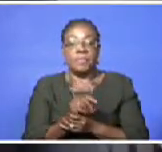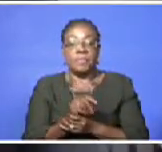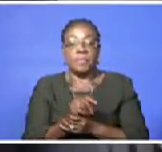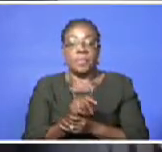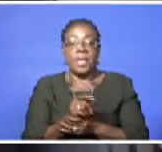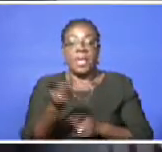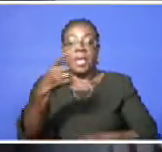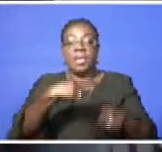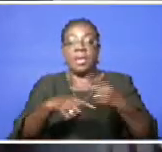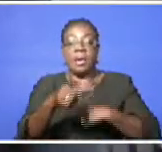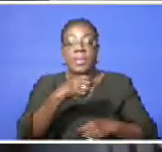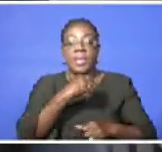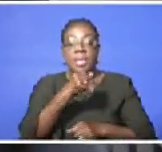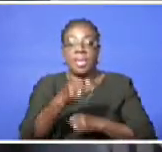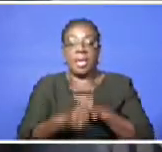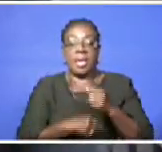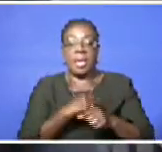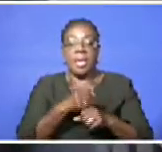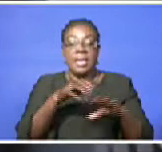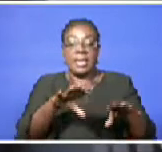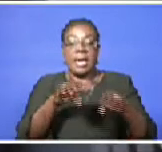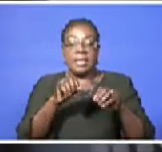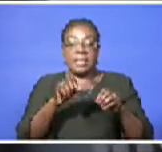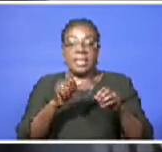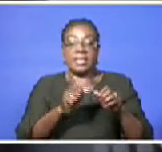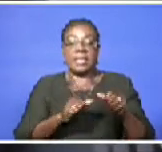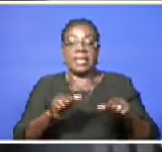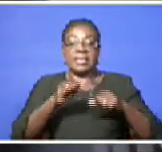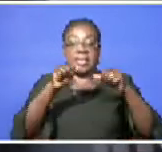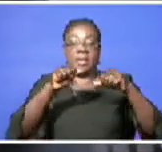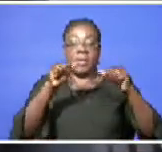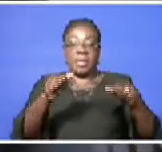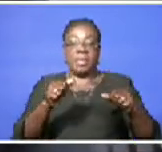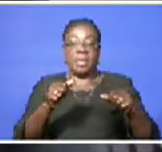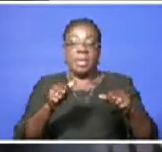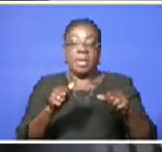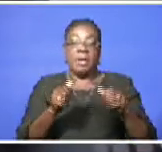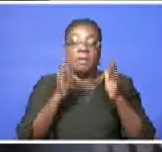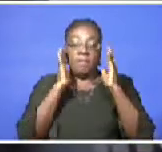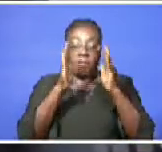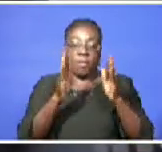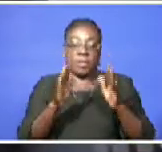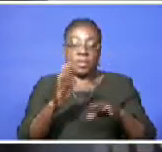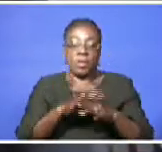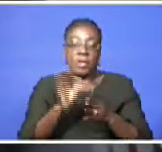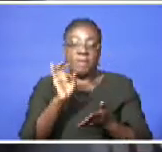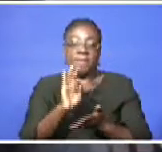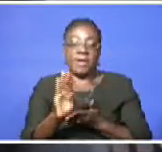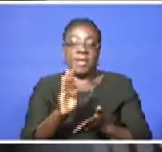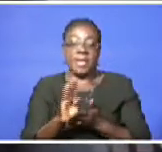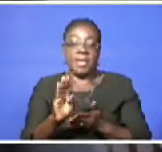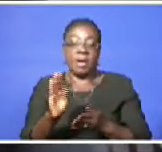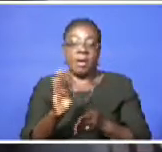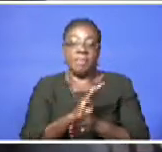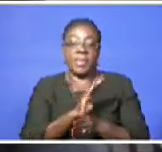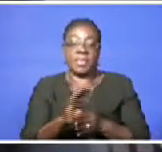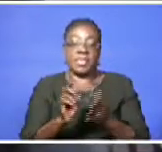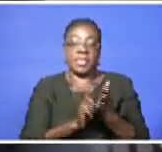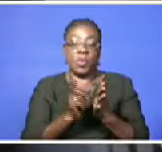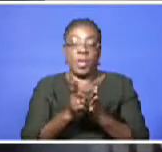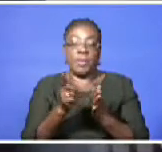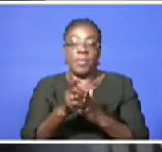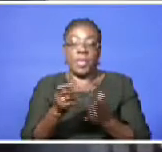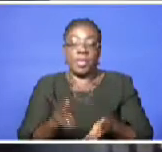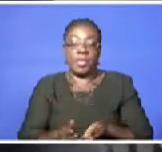coming year, the Access Accelerator intends to focus on funding and business development support in the